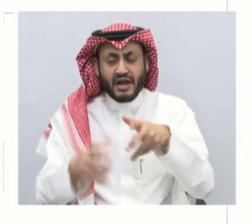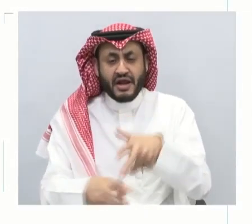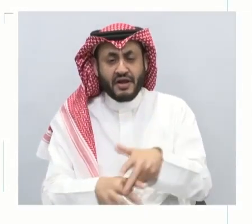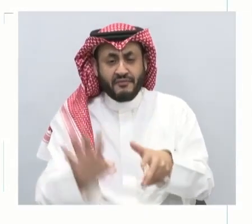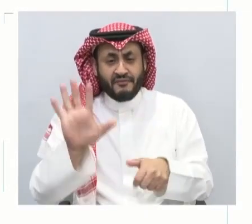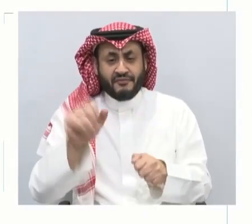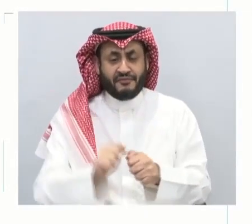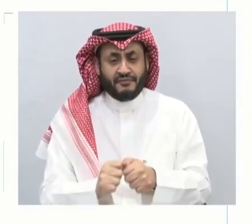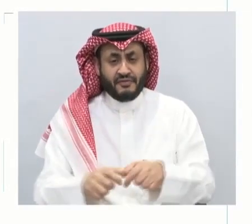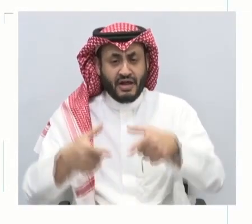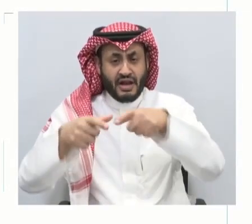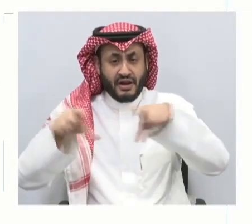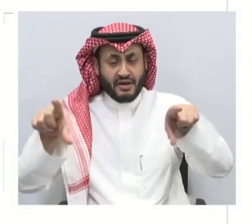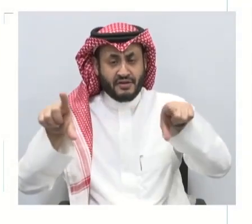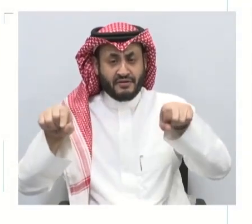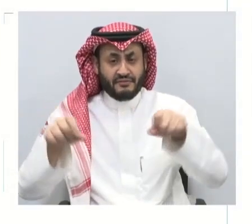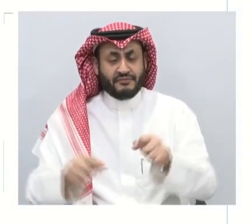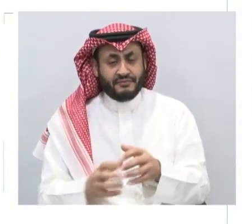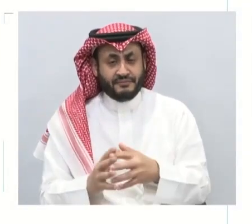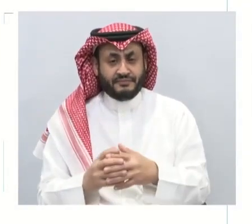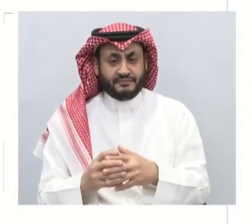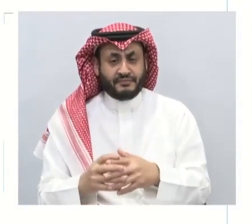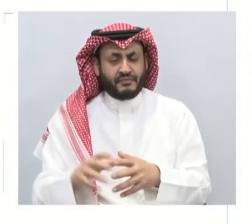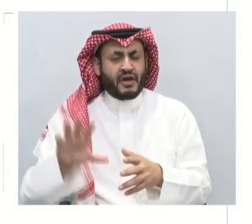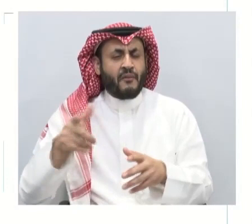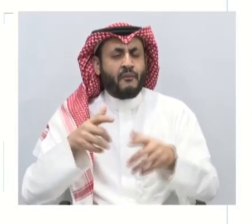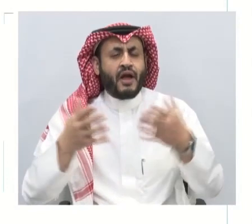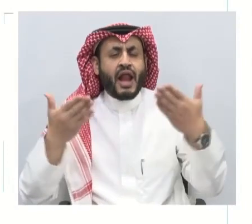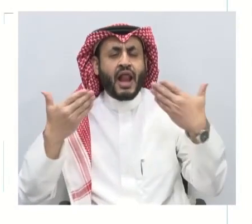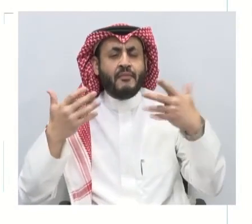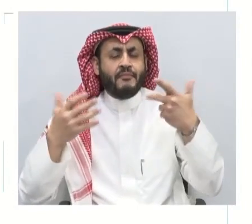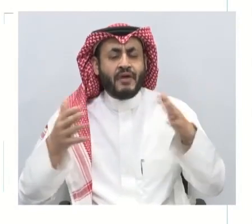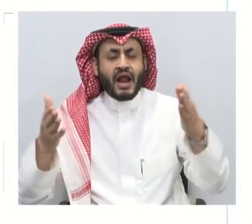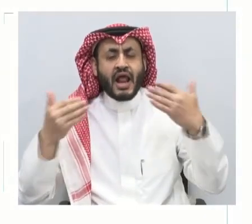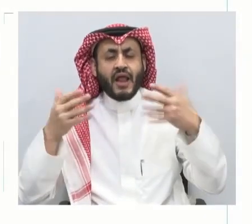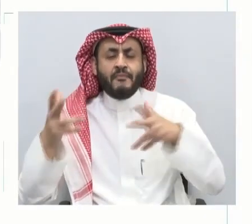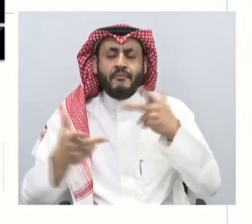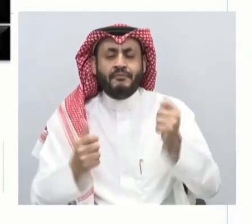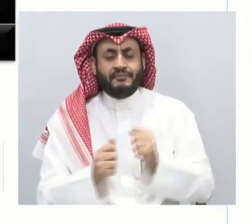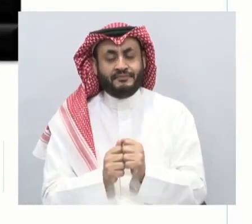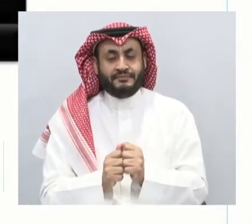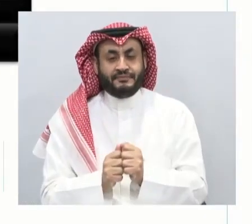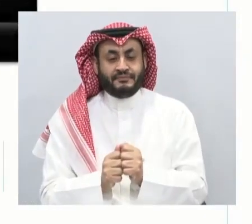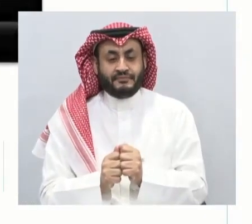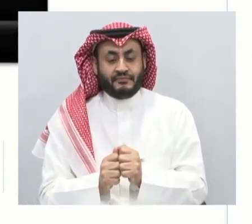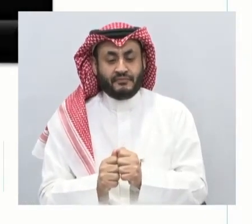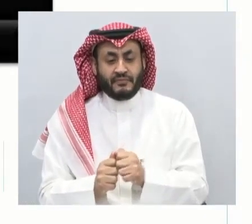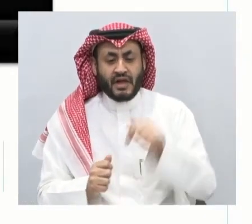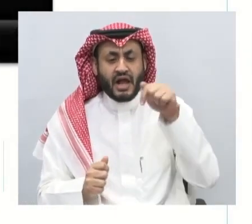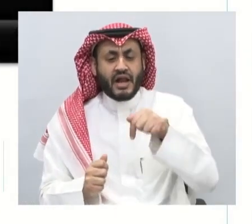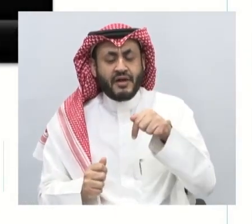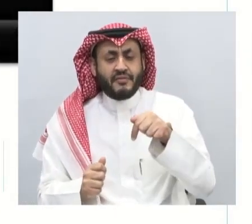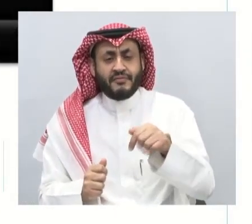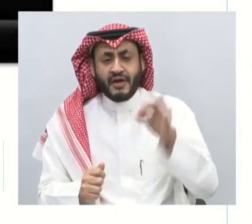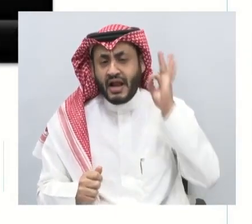5, and the title of this unit is What is the Weather Like? And our class today is going to be on